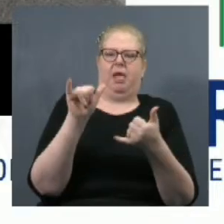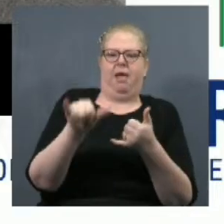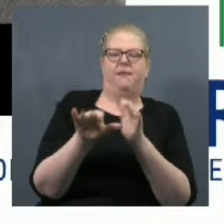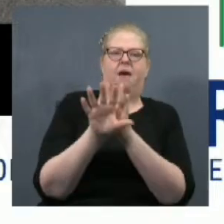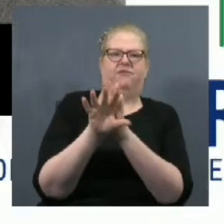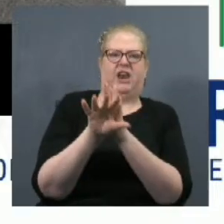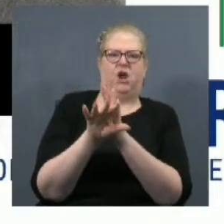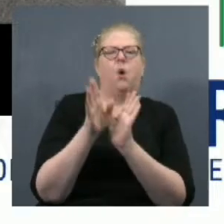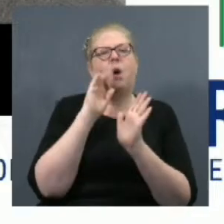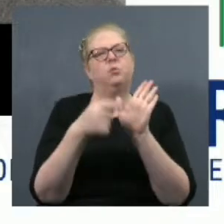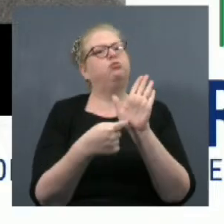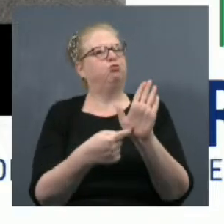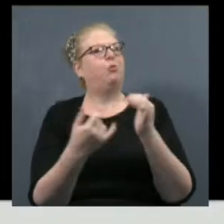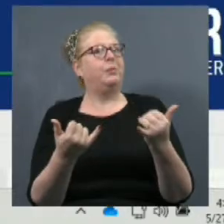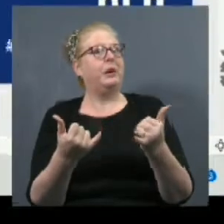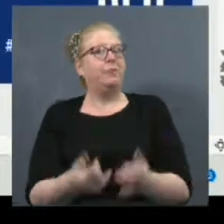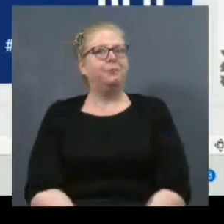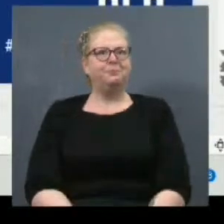switch over to that real quick.